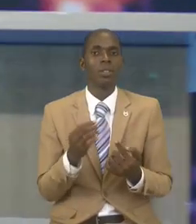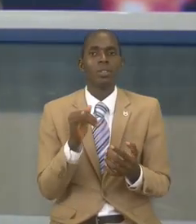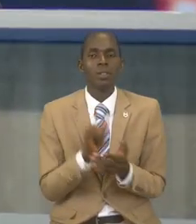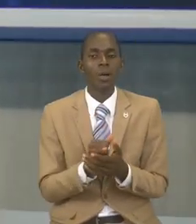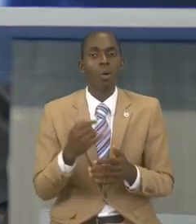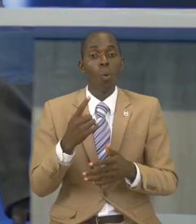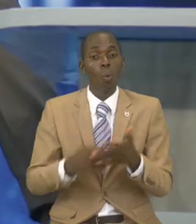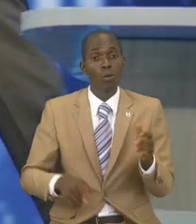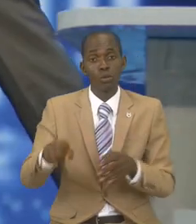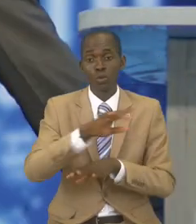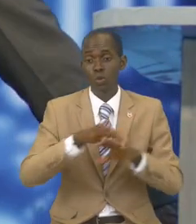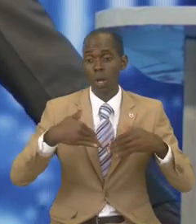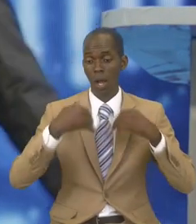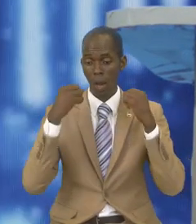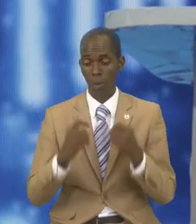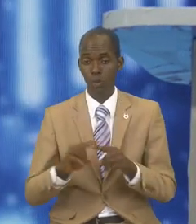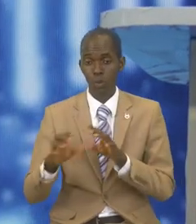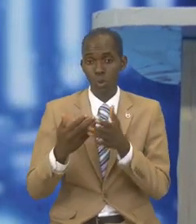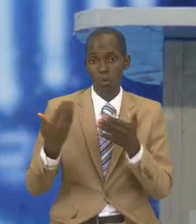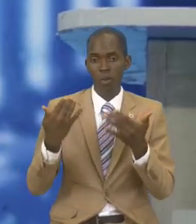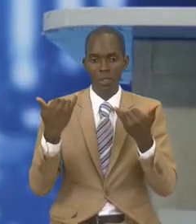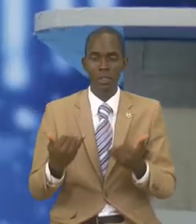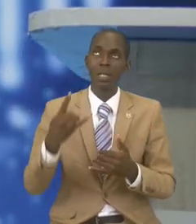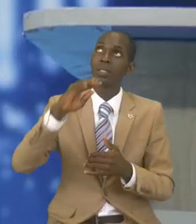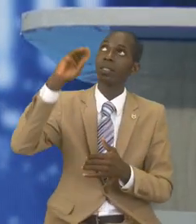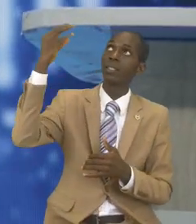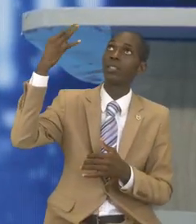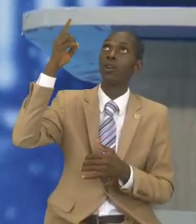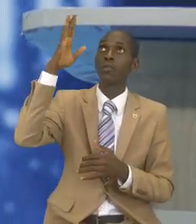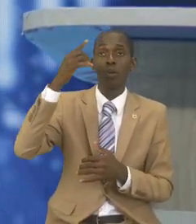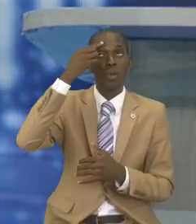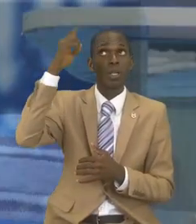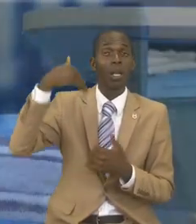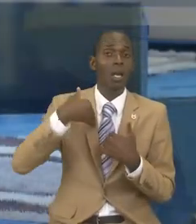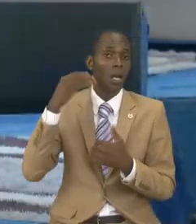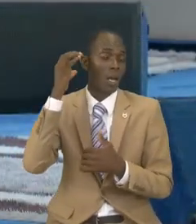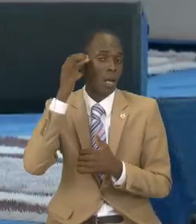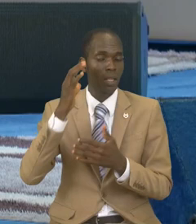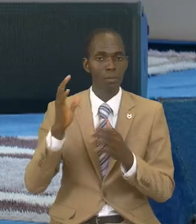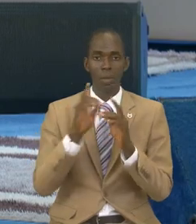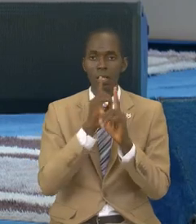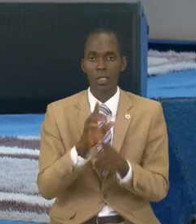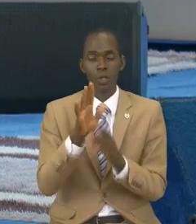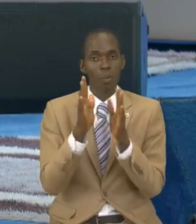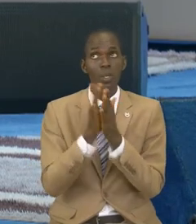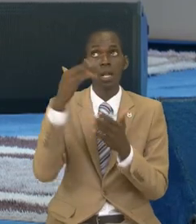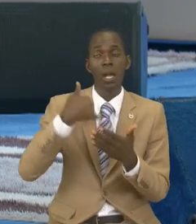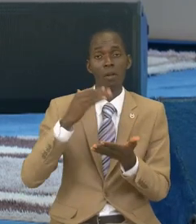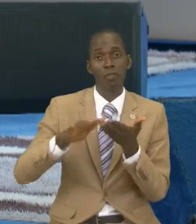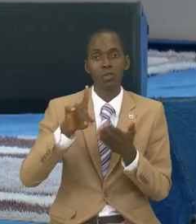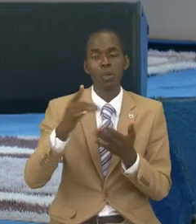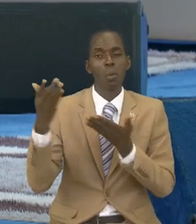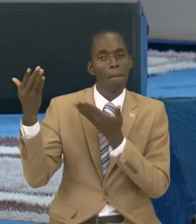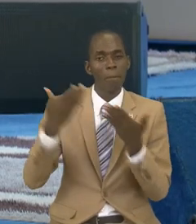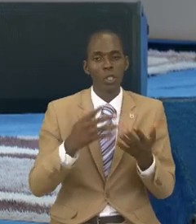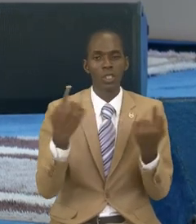do before, now you have the grace of God. He has answered your prayer. He has forgiven you. And there's an end of sinning.